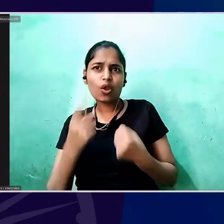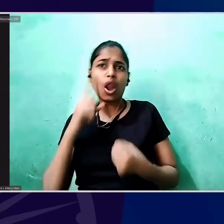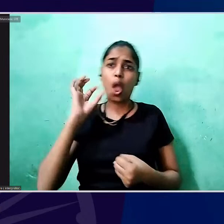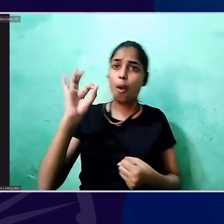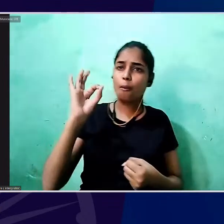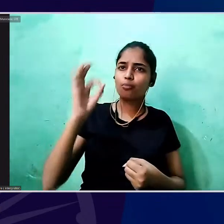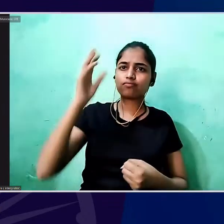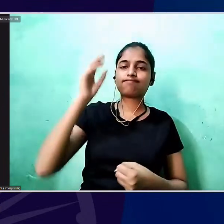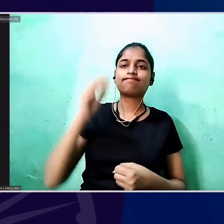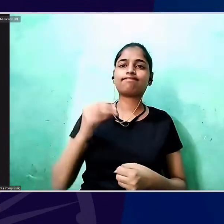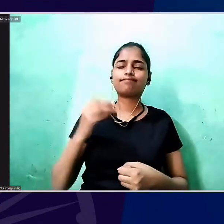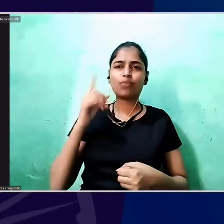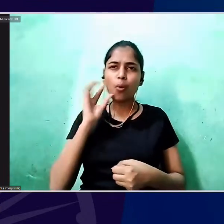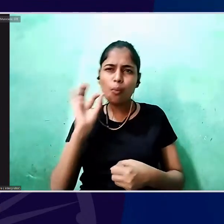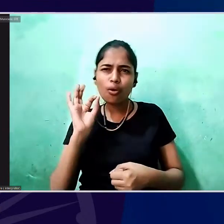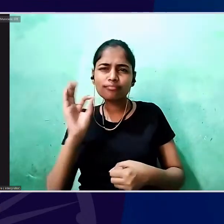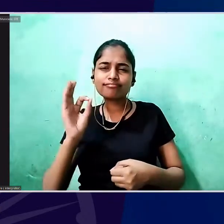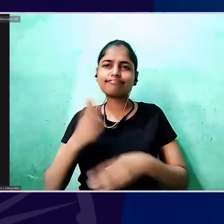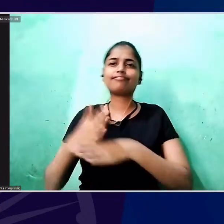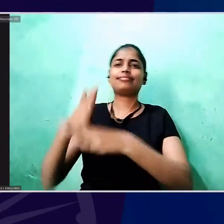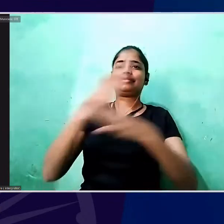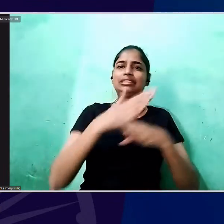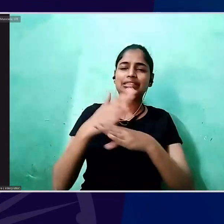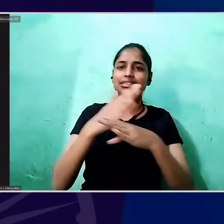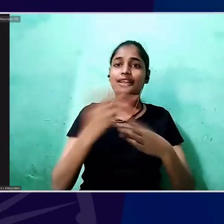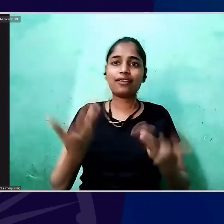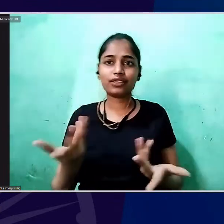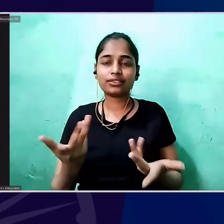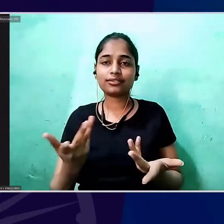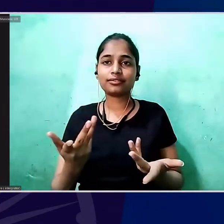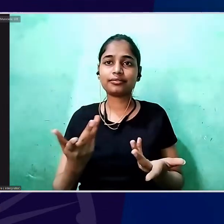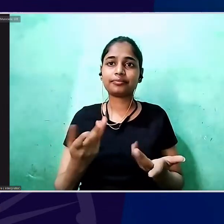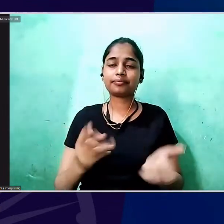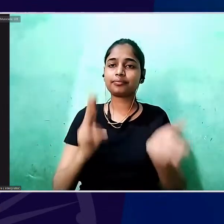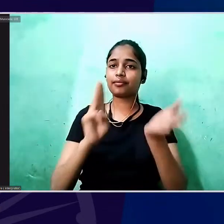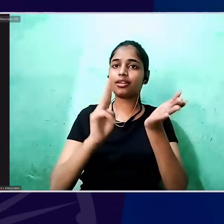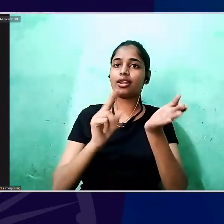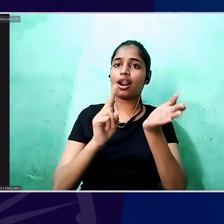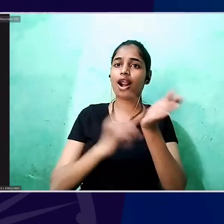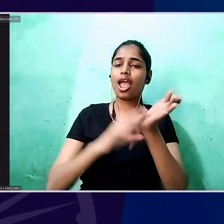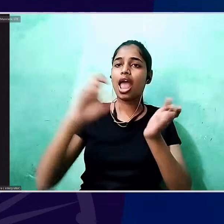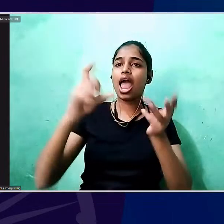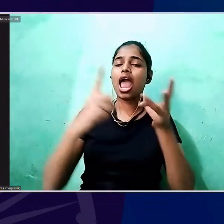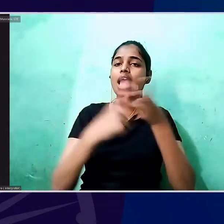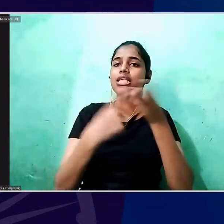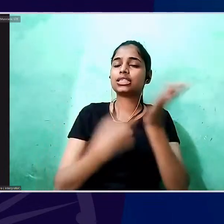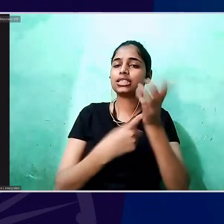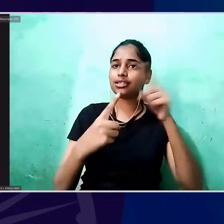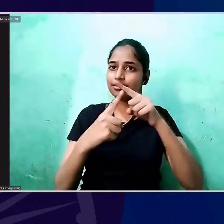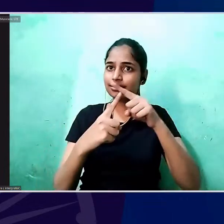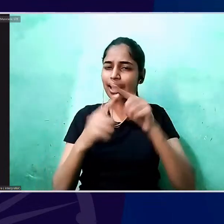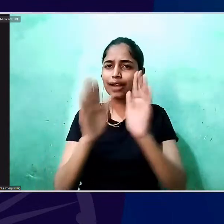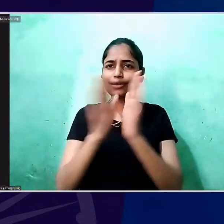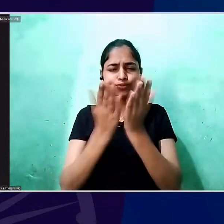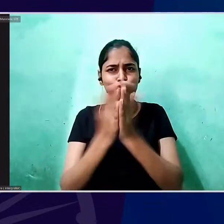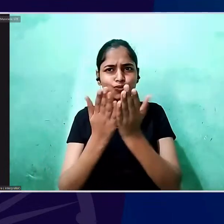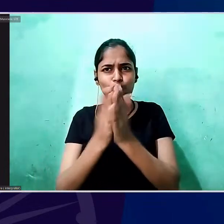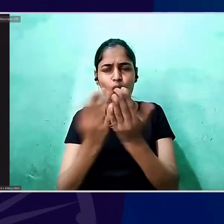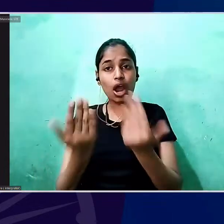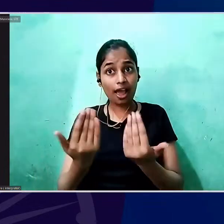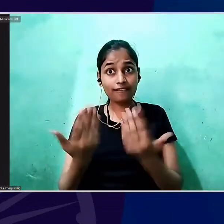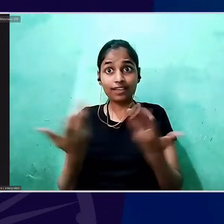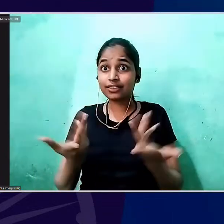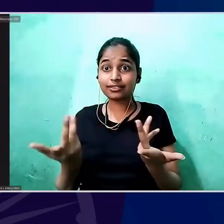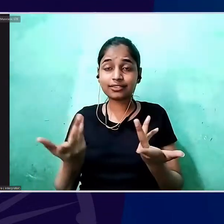textbooks. NCERT textbooks for 2023-24 are available throughout the country, and these books may be purchased directly from the